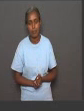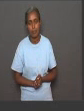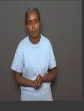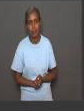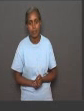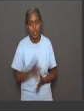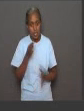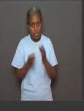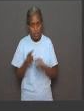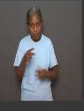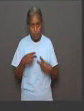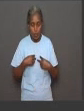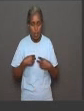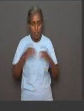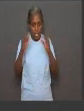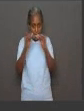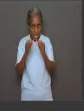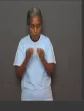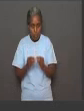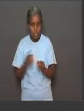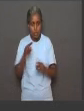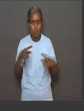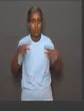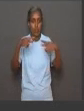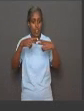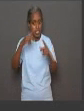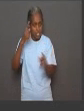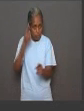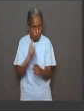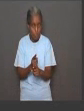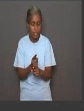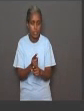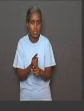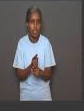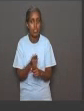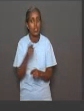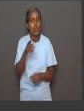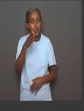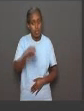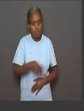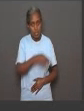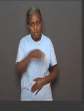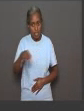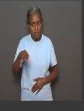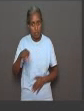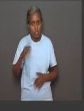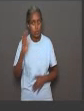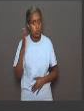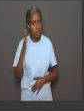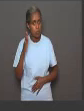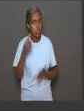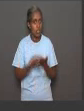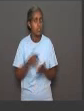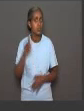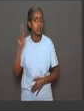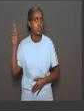If you have calculated your vertices correctly, Your graph should appear as